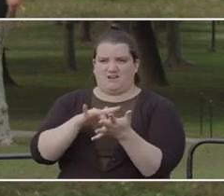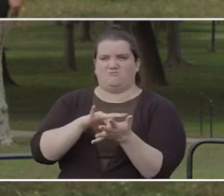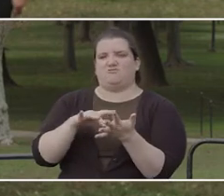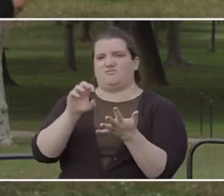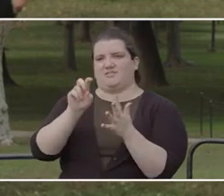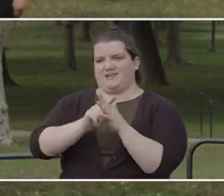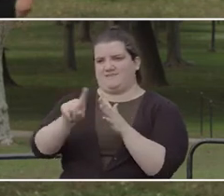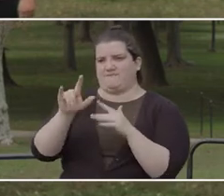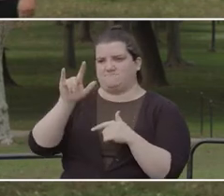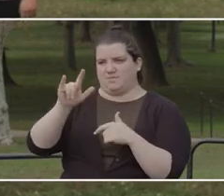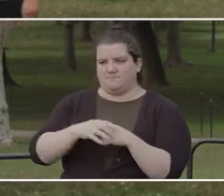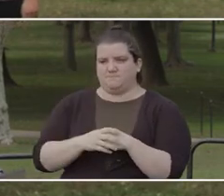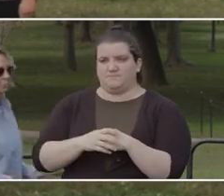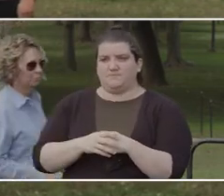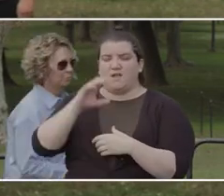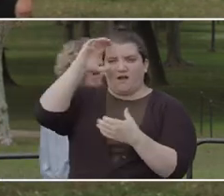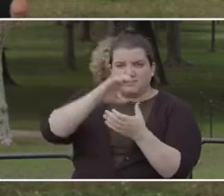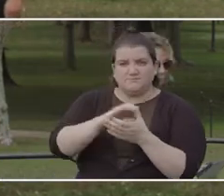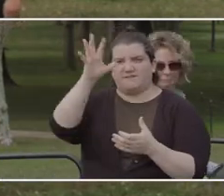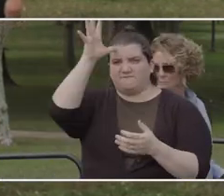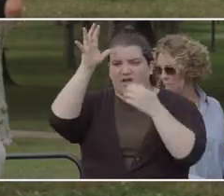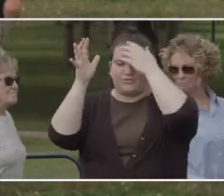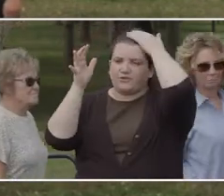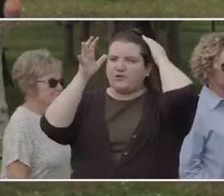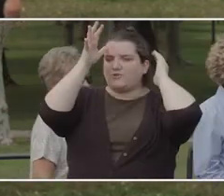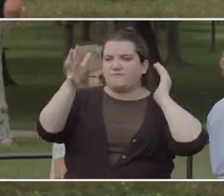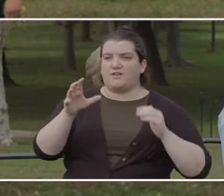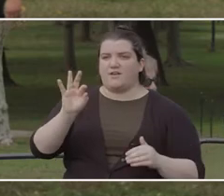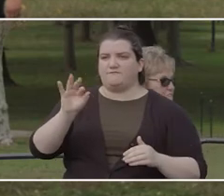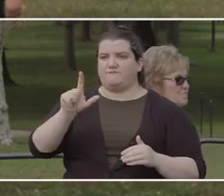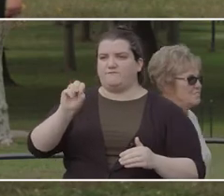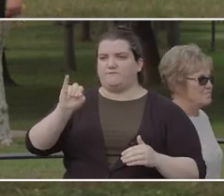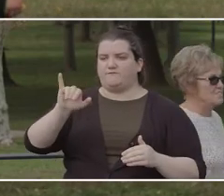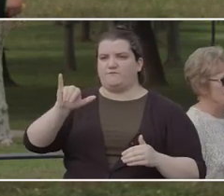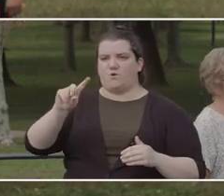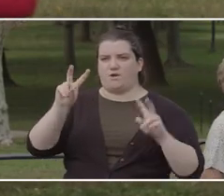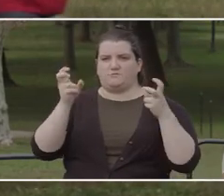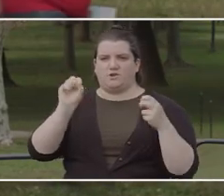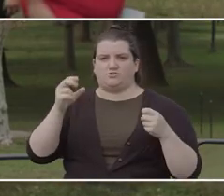Husband, father, grandfather, Floyd Shorty Allen Hall.